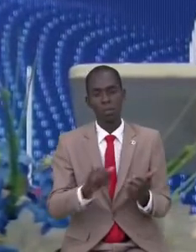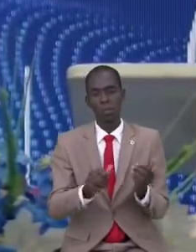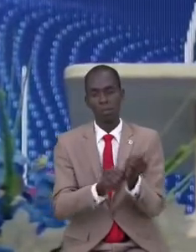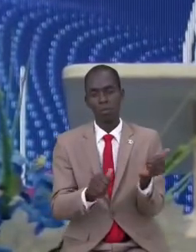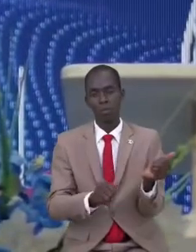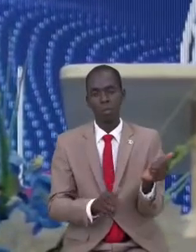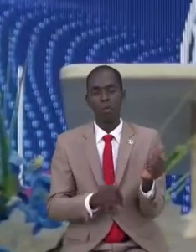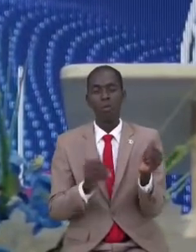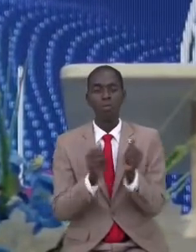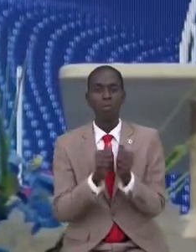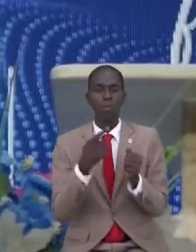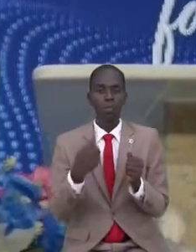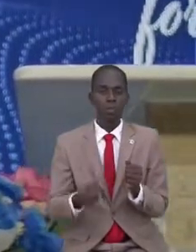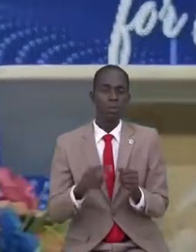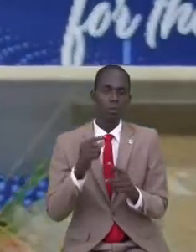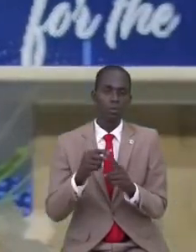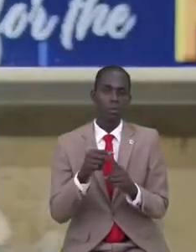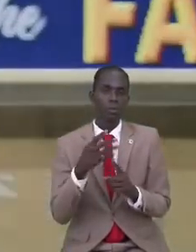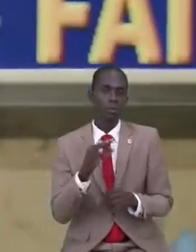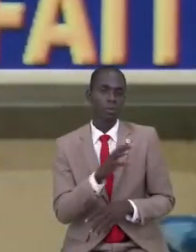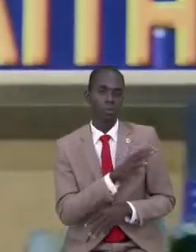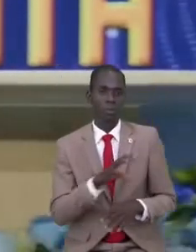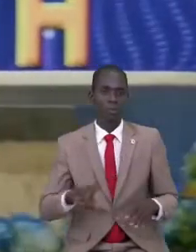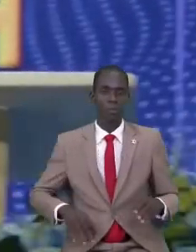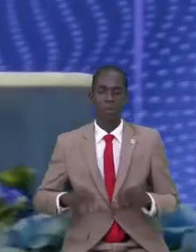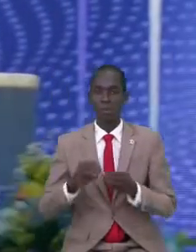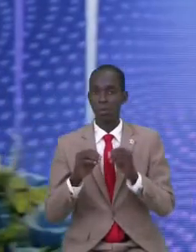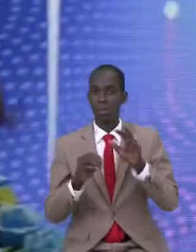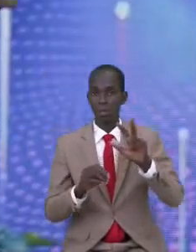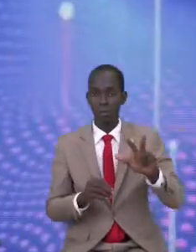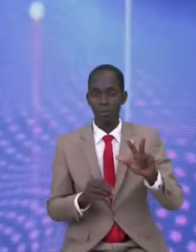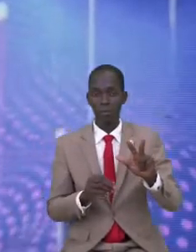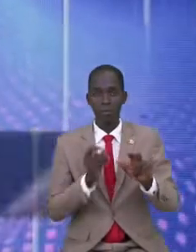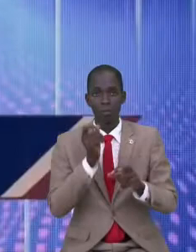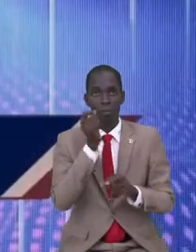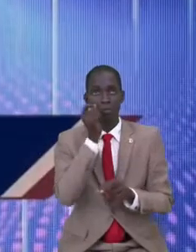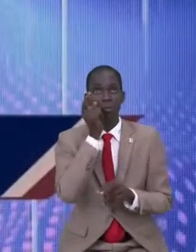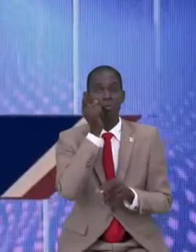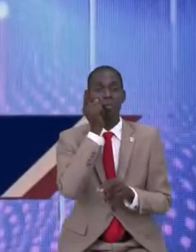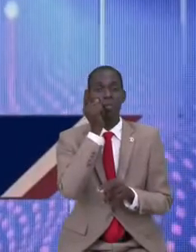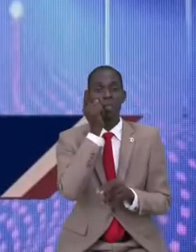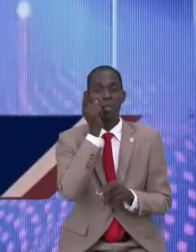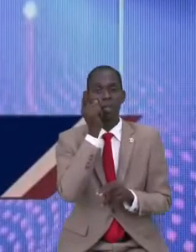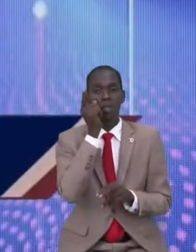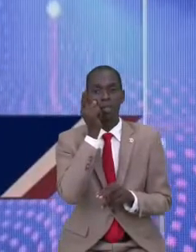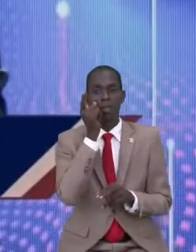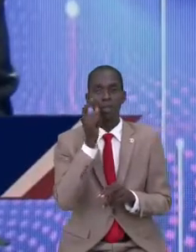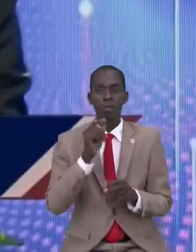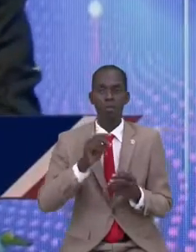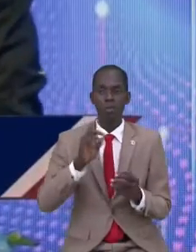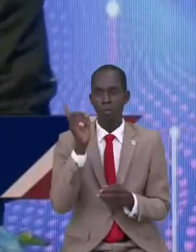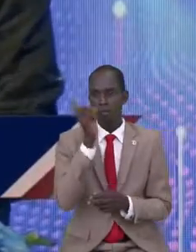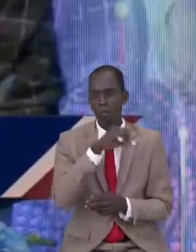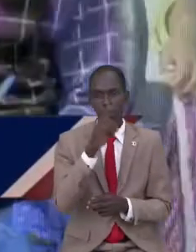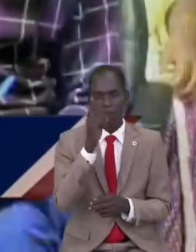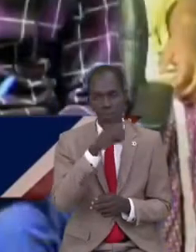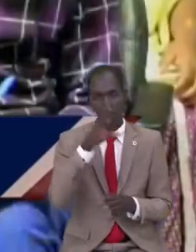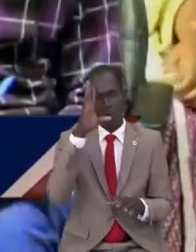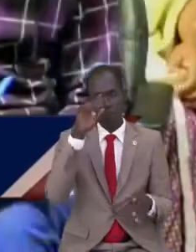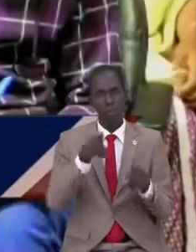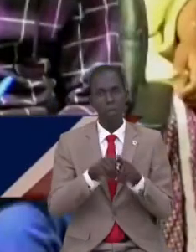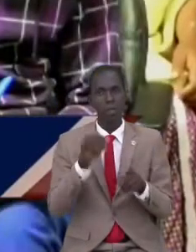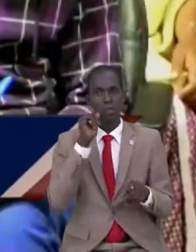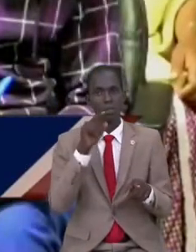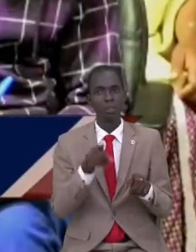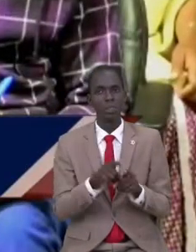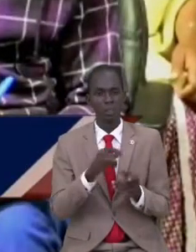the message of Christ. Number three, reawakening false brethren. You see,